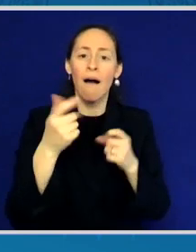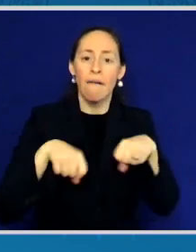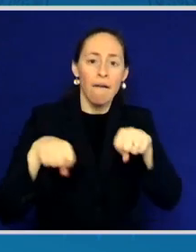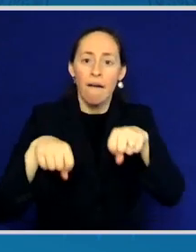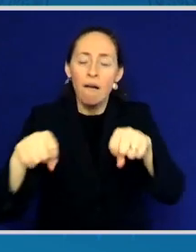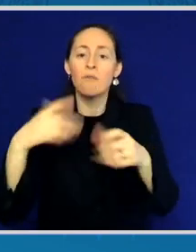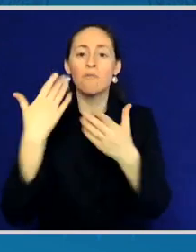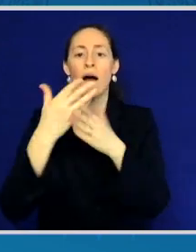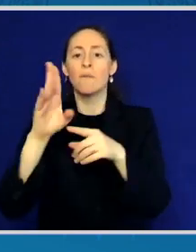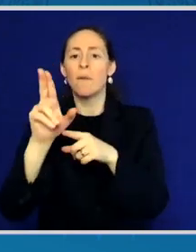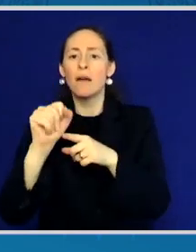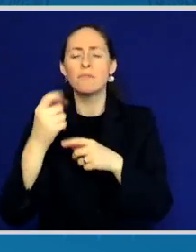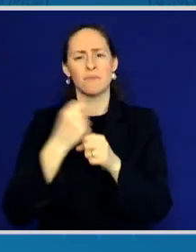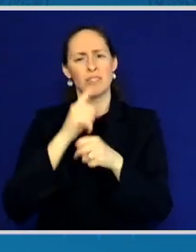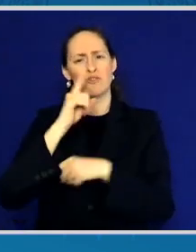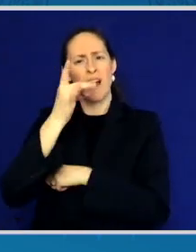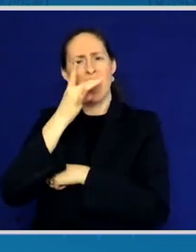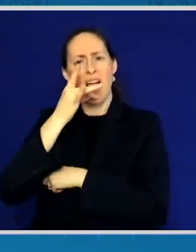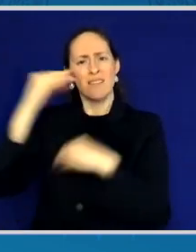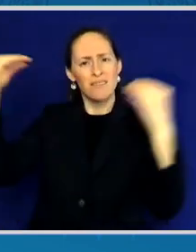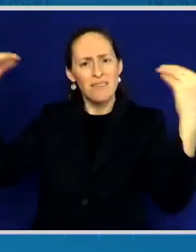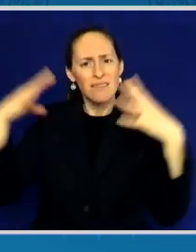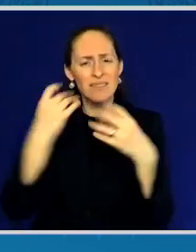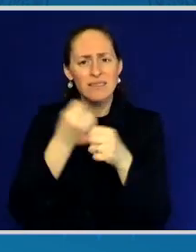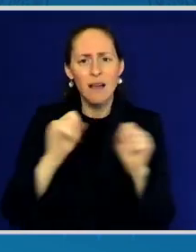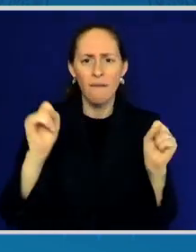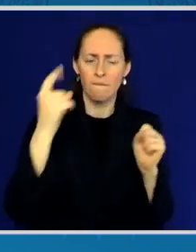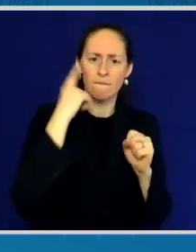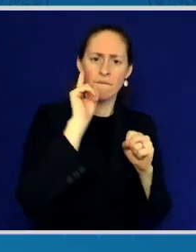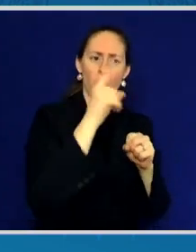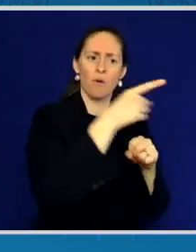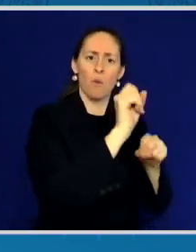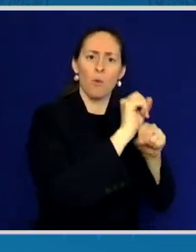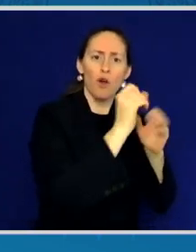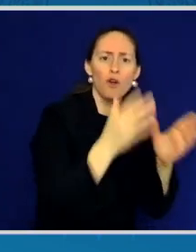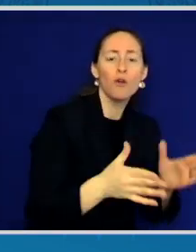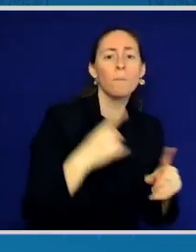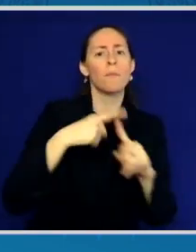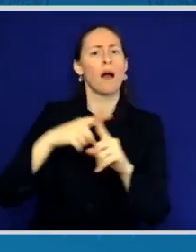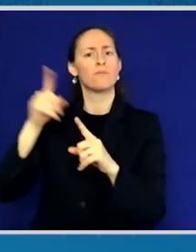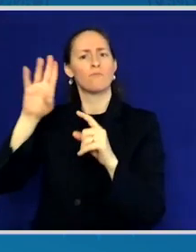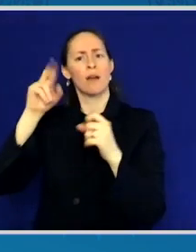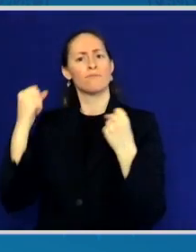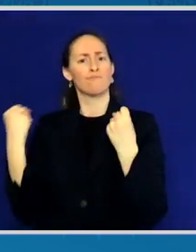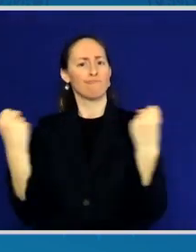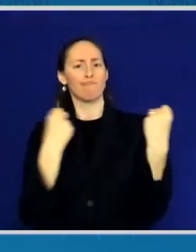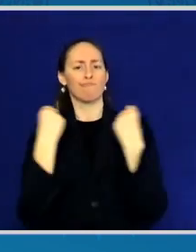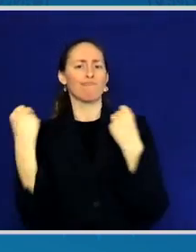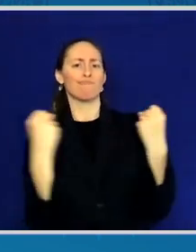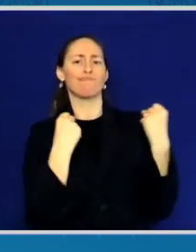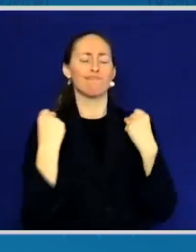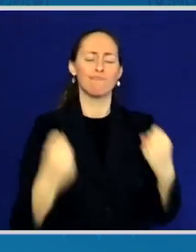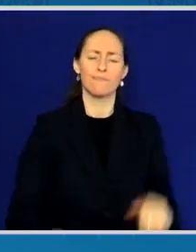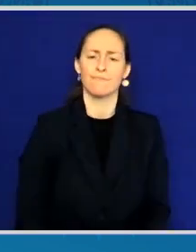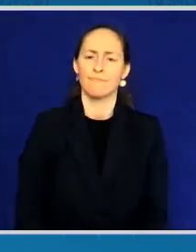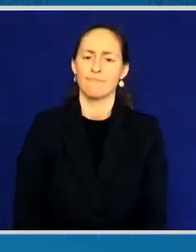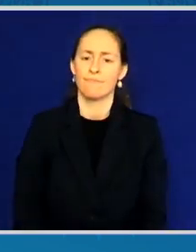terms of the safety for both the workers and the folks who use the system.